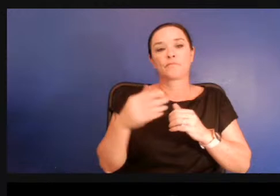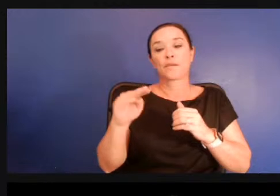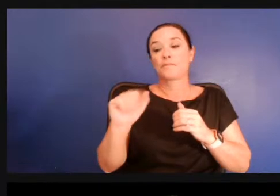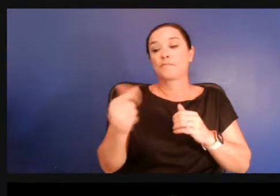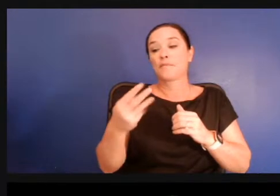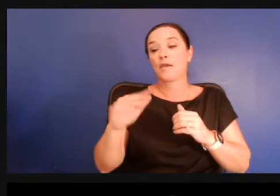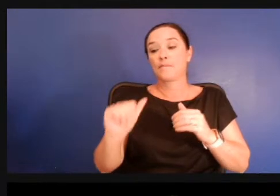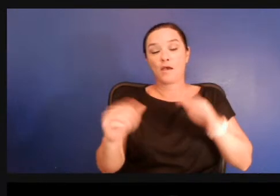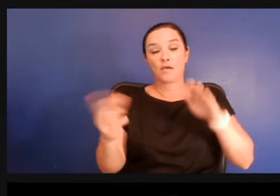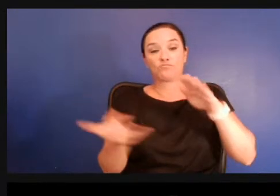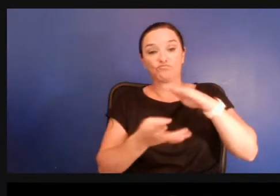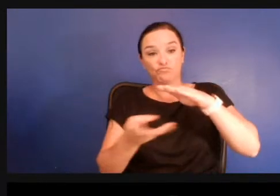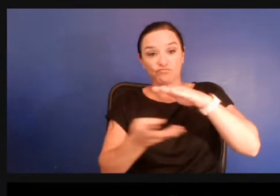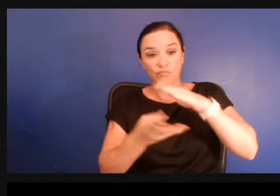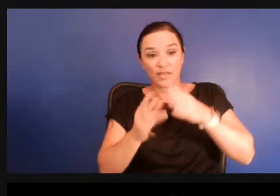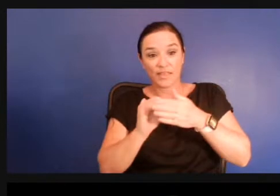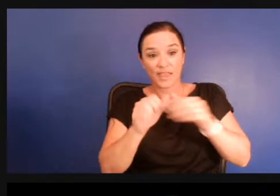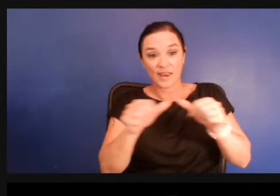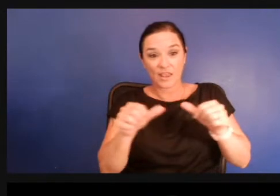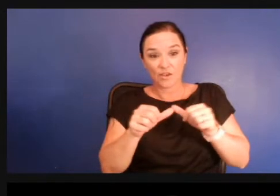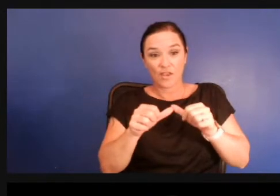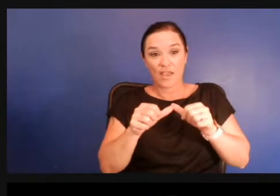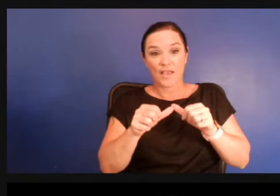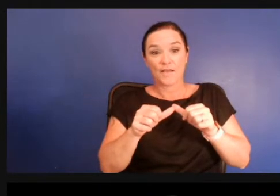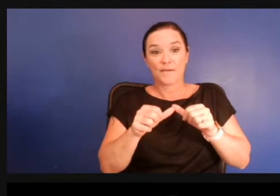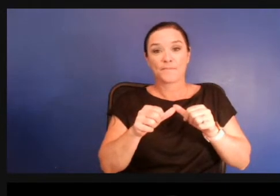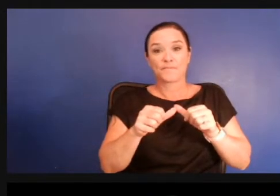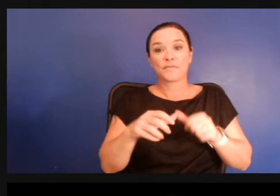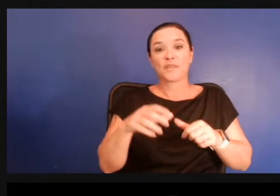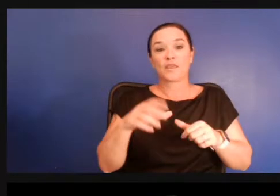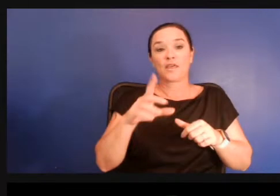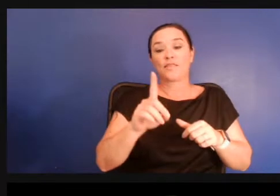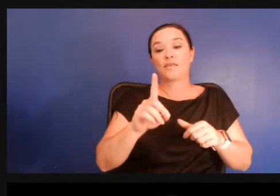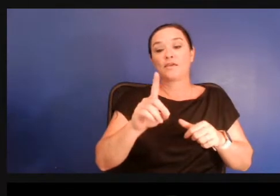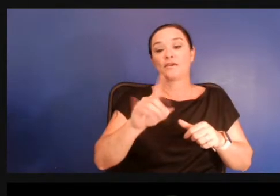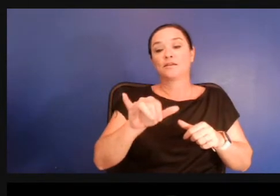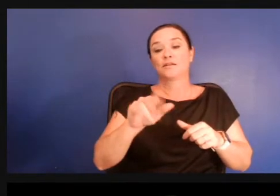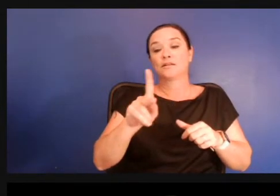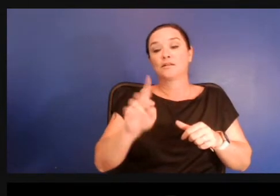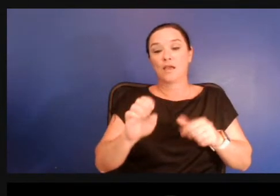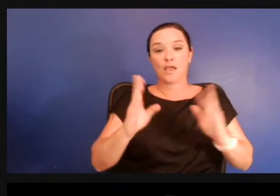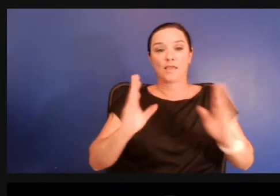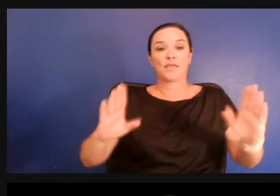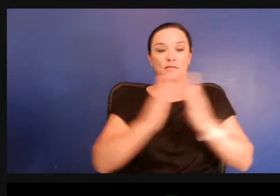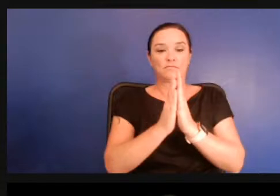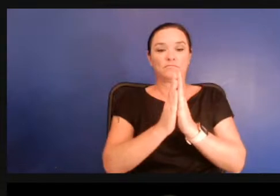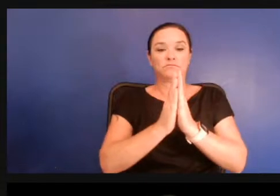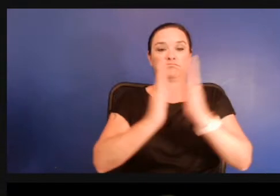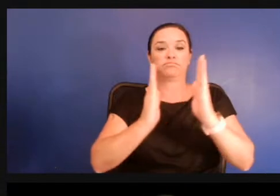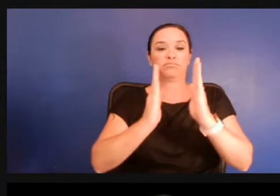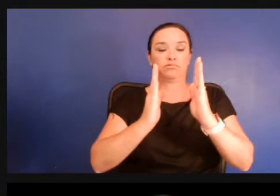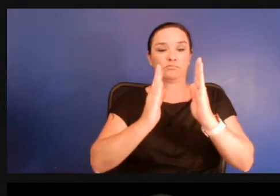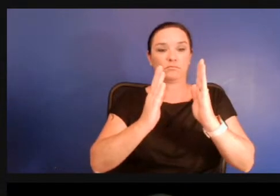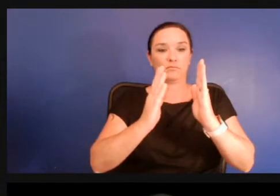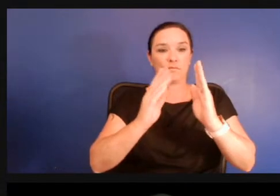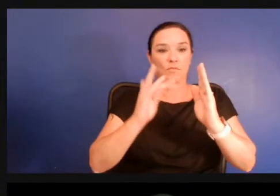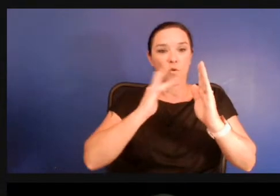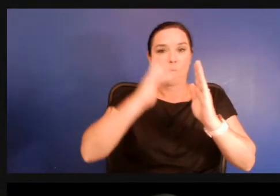area, a dike propagated near the surface to cause cracking of the ground surface within a